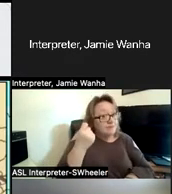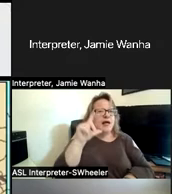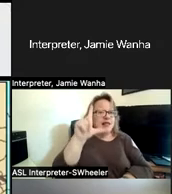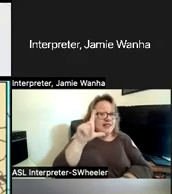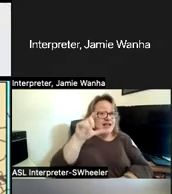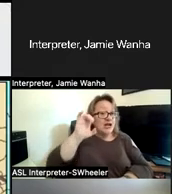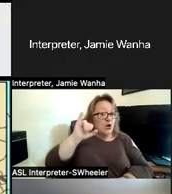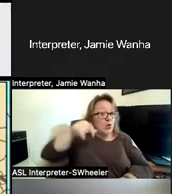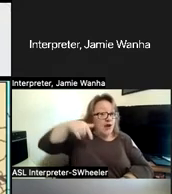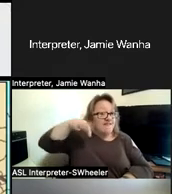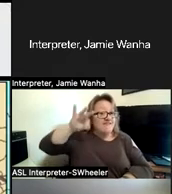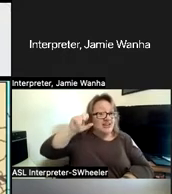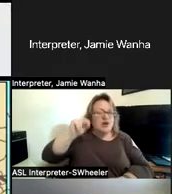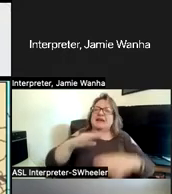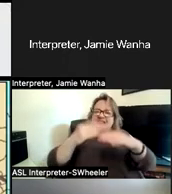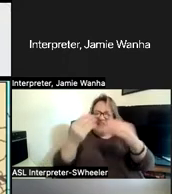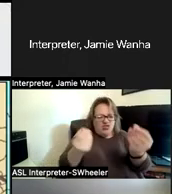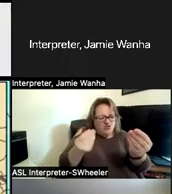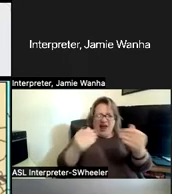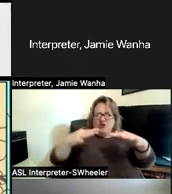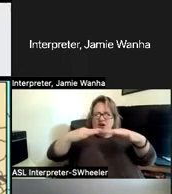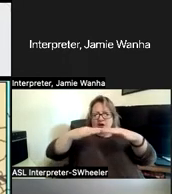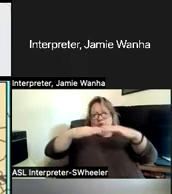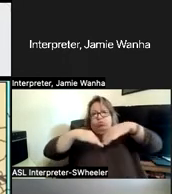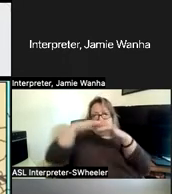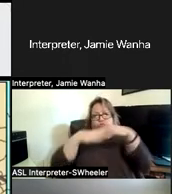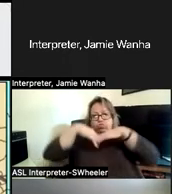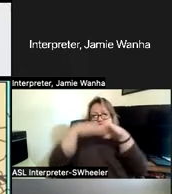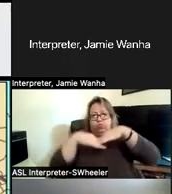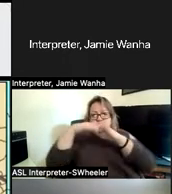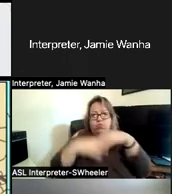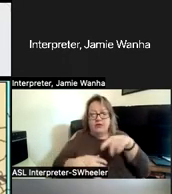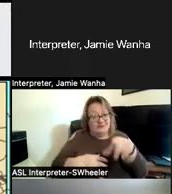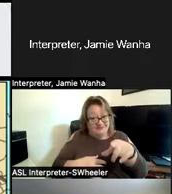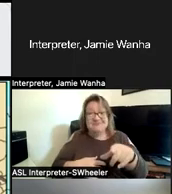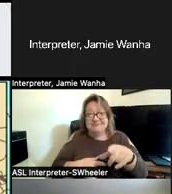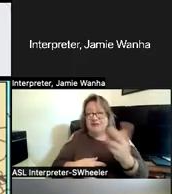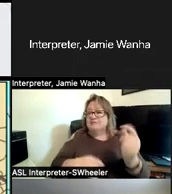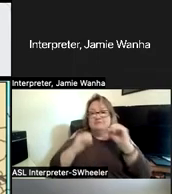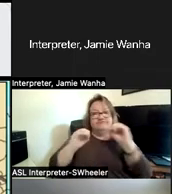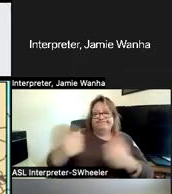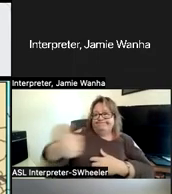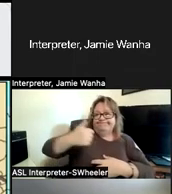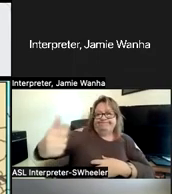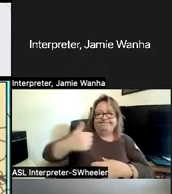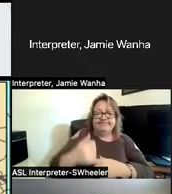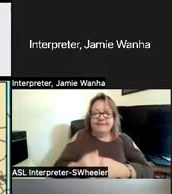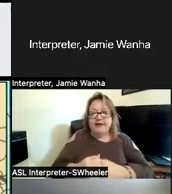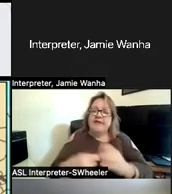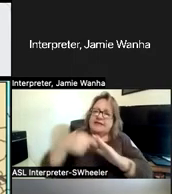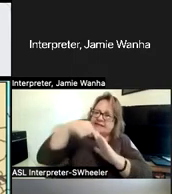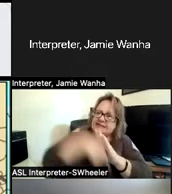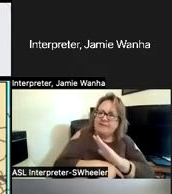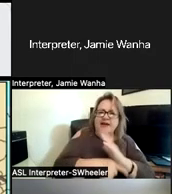occurrence, surface ground fault rupture, and also, of course, the intense of the big intensity of the